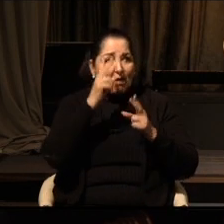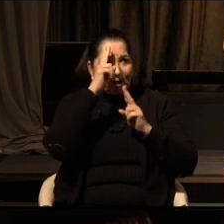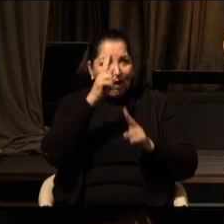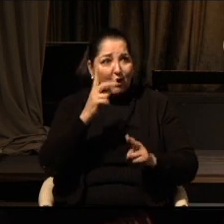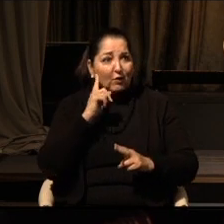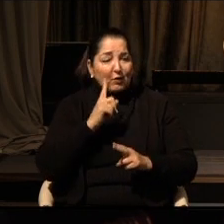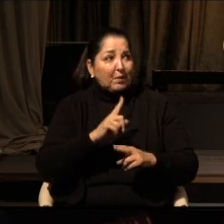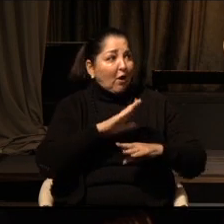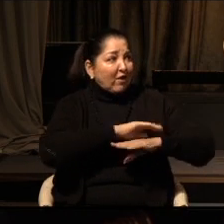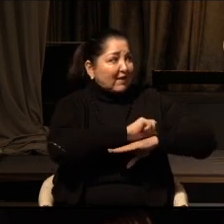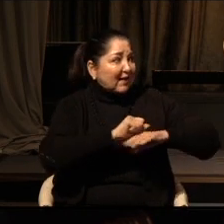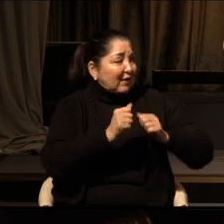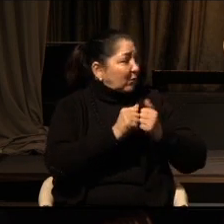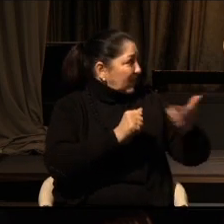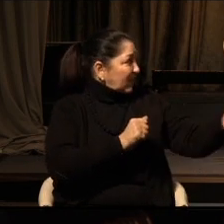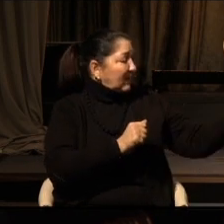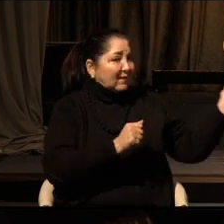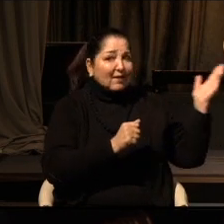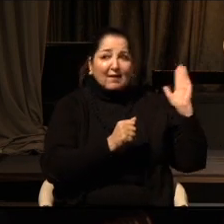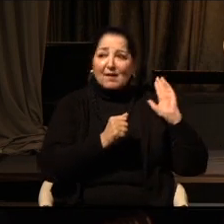esteemed colleagues and dear friends.